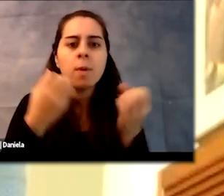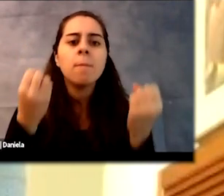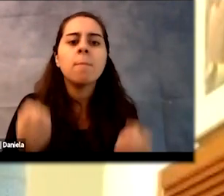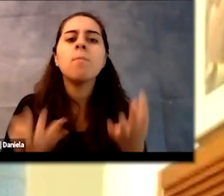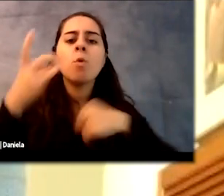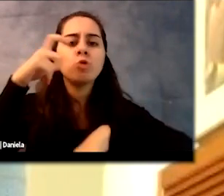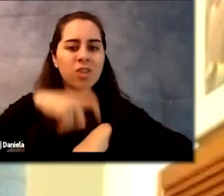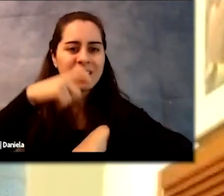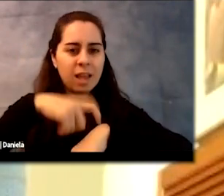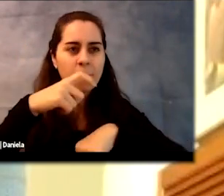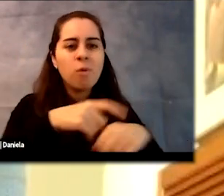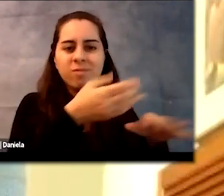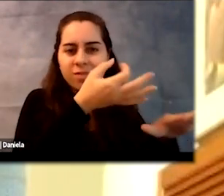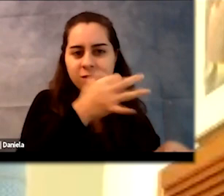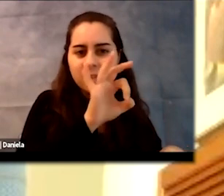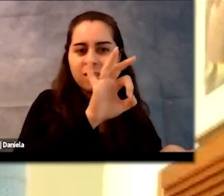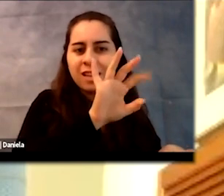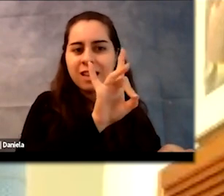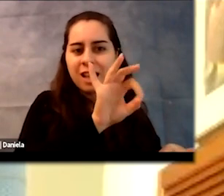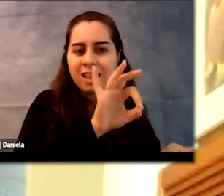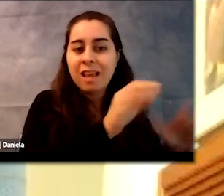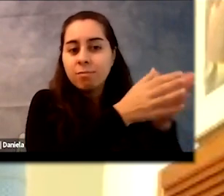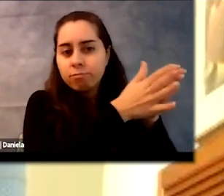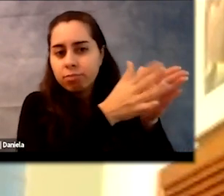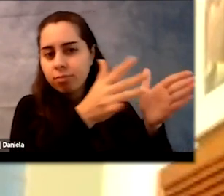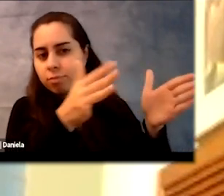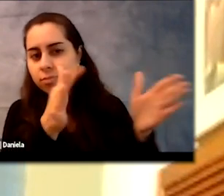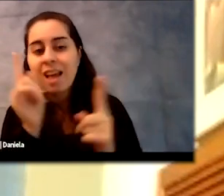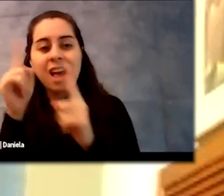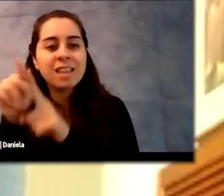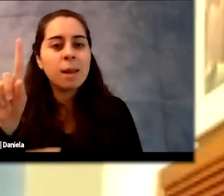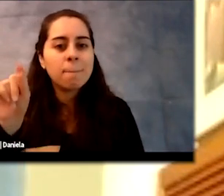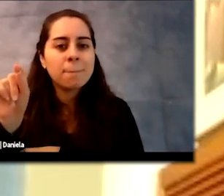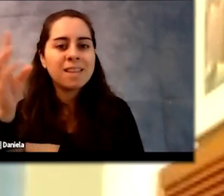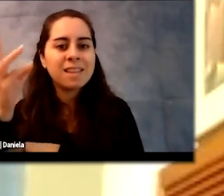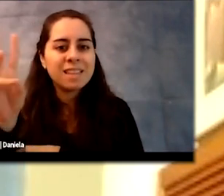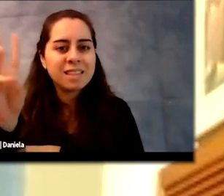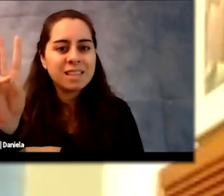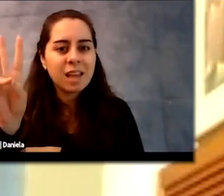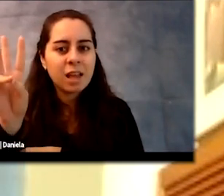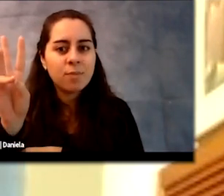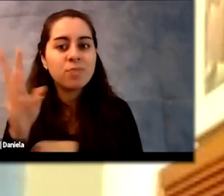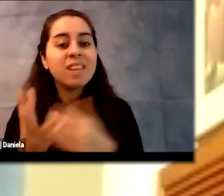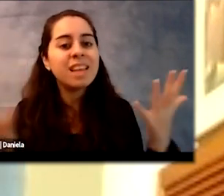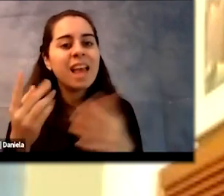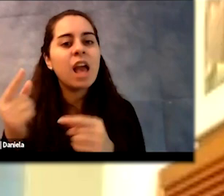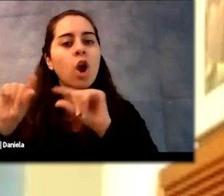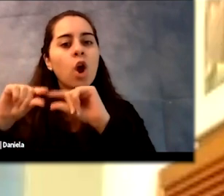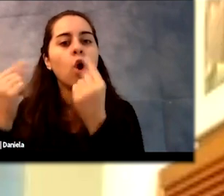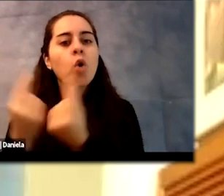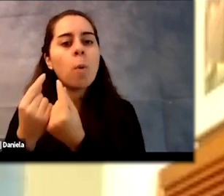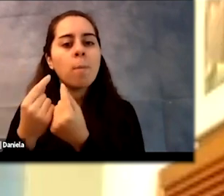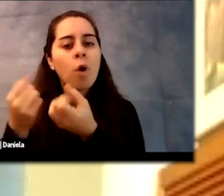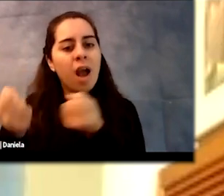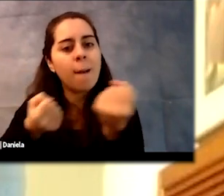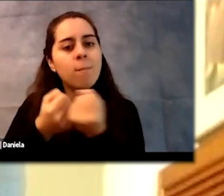from 1898 to 2016, it was only the pro-independent sector which said Puerto Rico was a colony of the